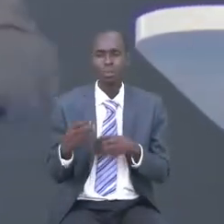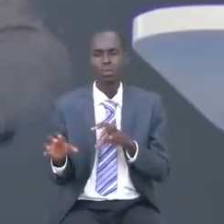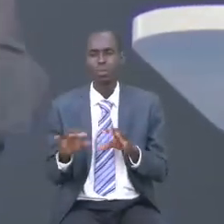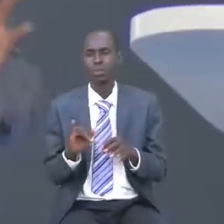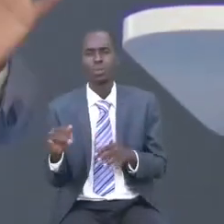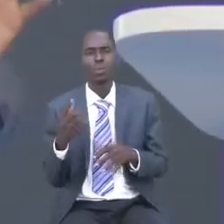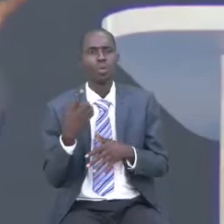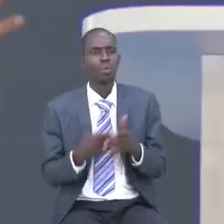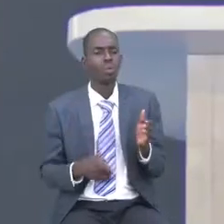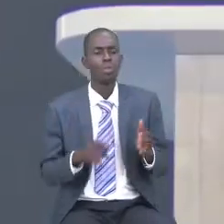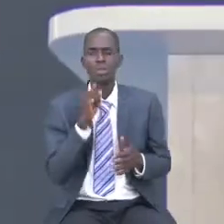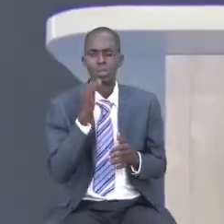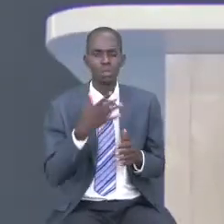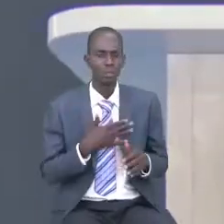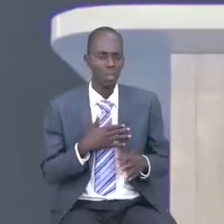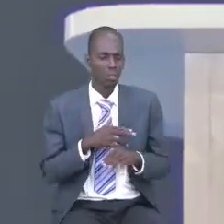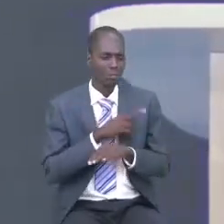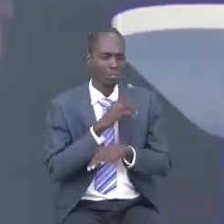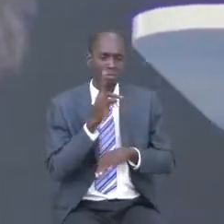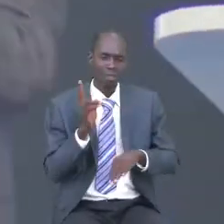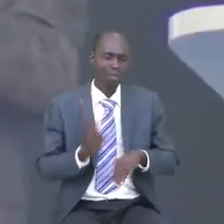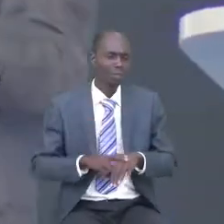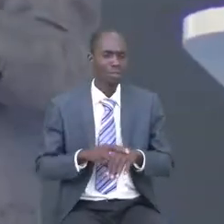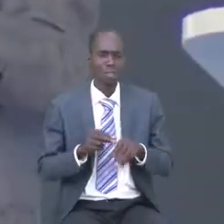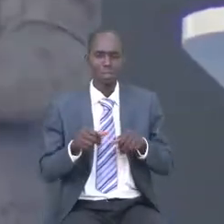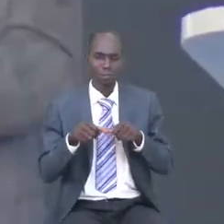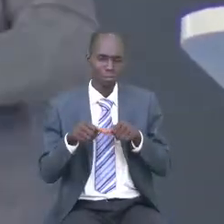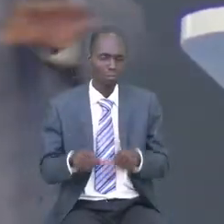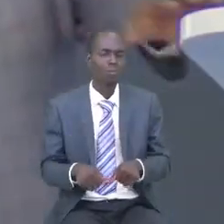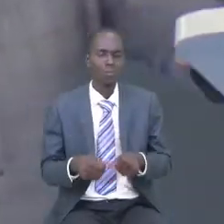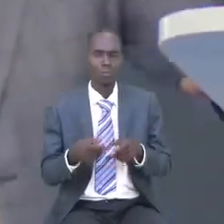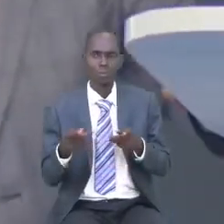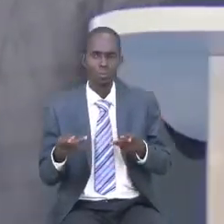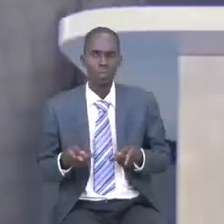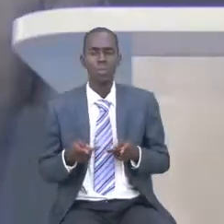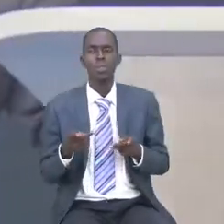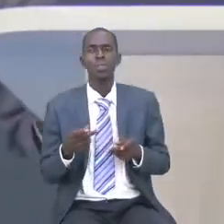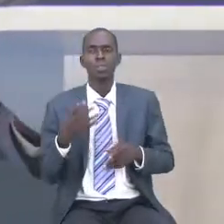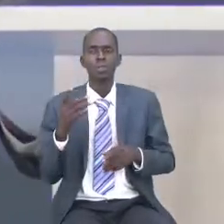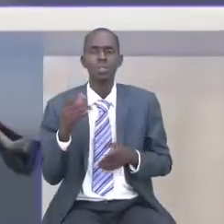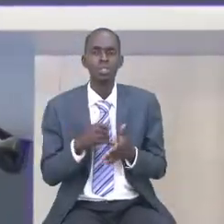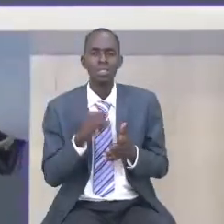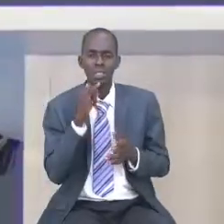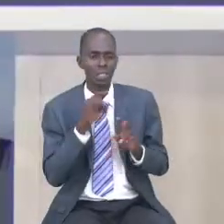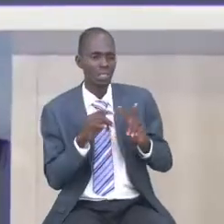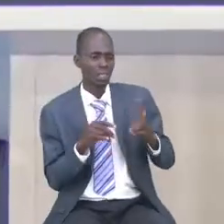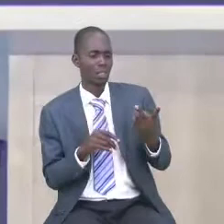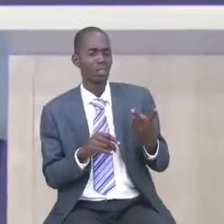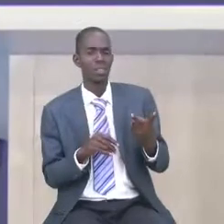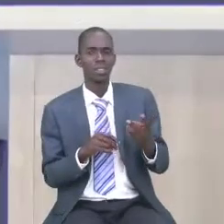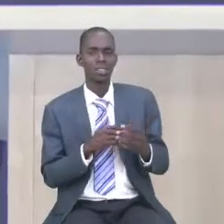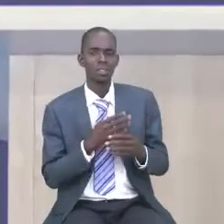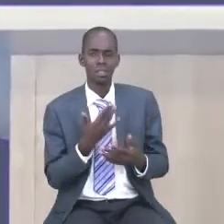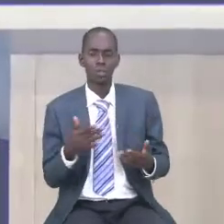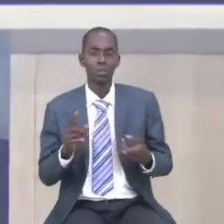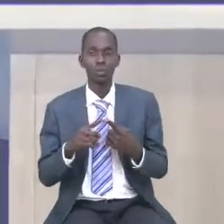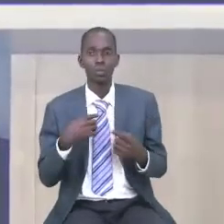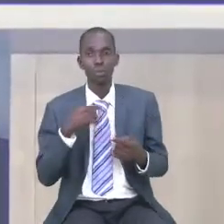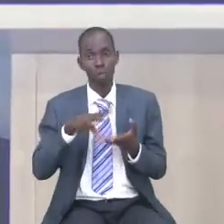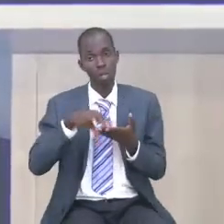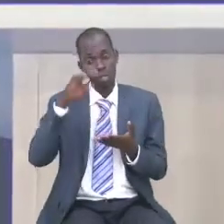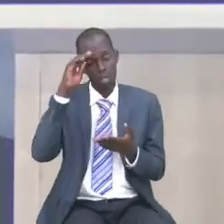habitat? What do I do? And it's like a second nature unto me. You learn the subject. You